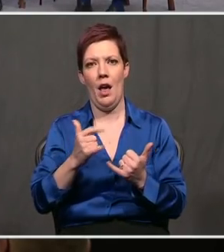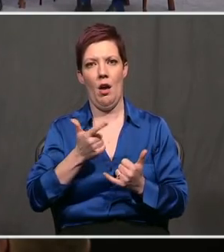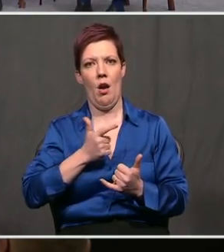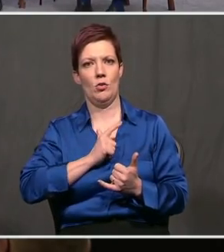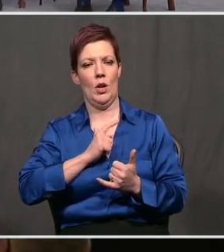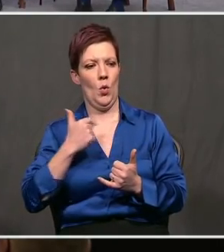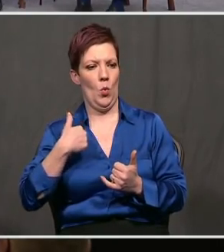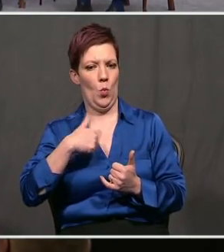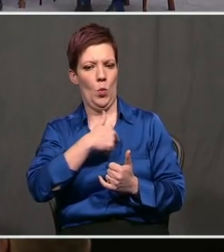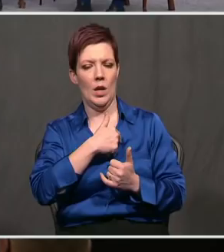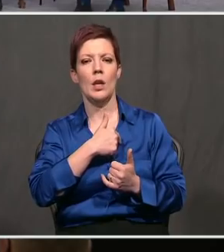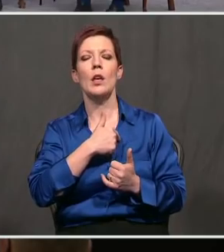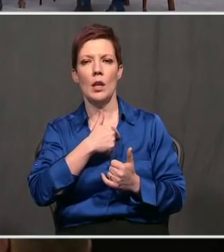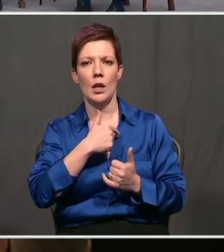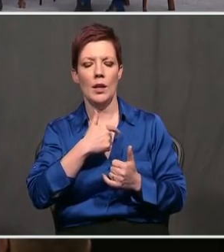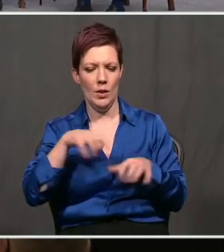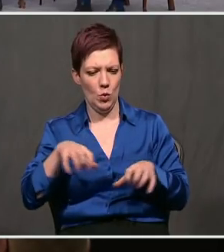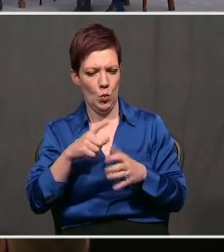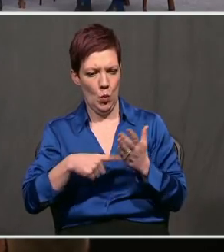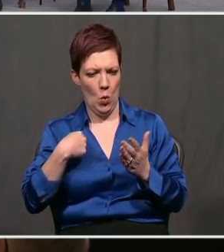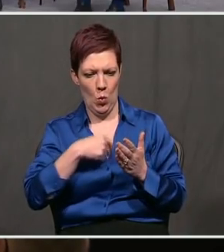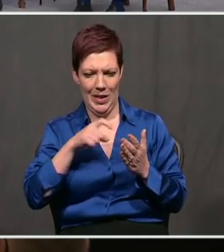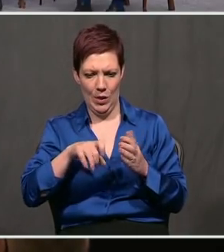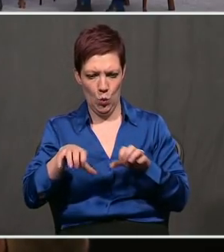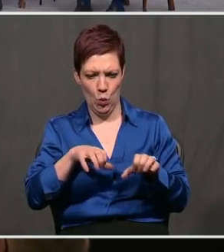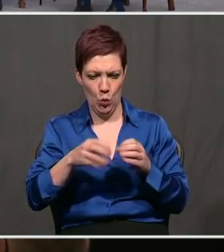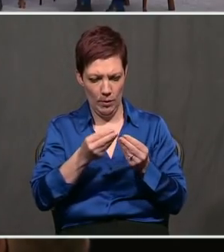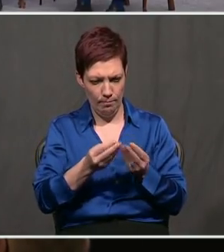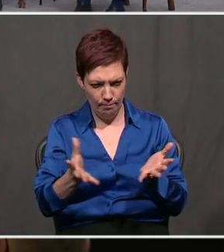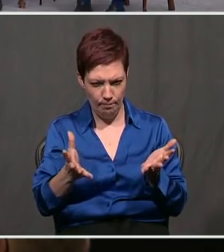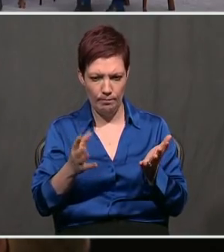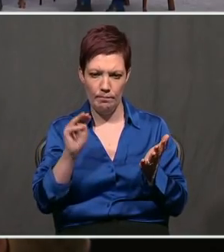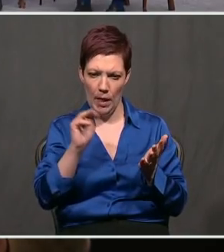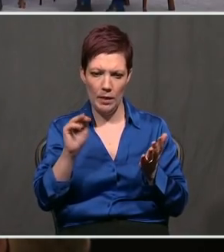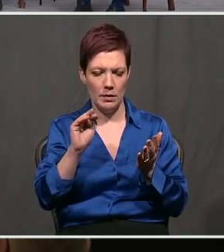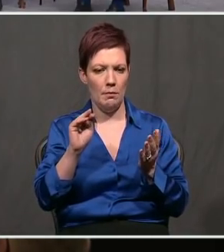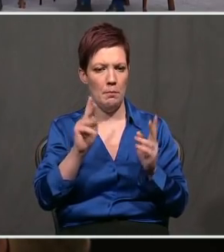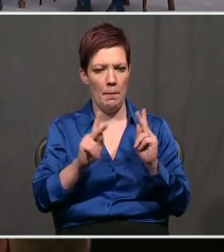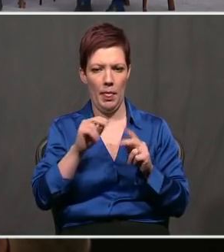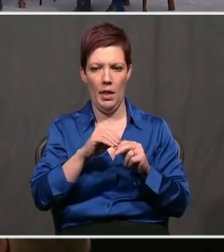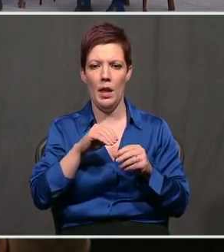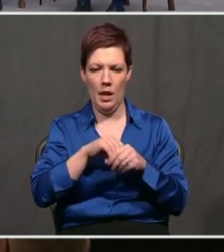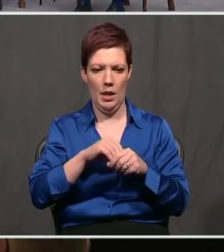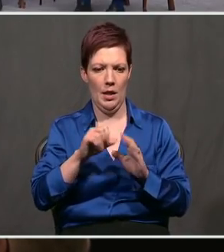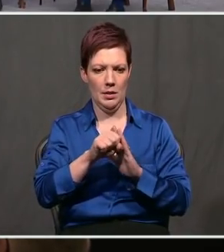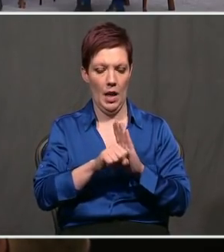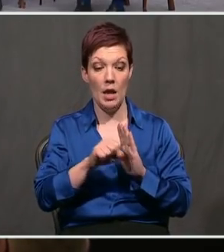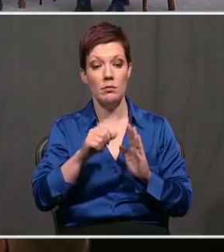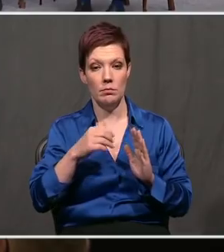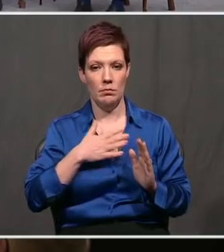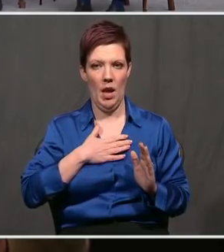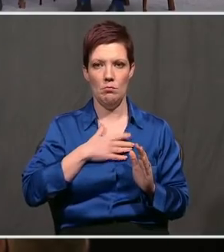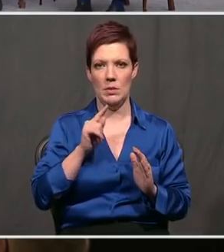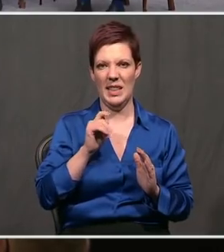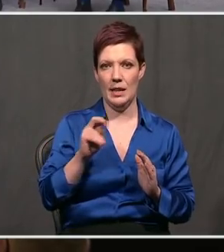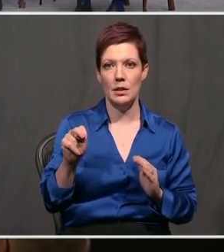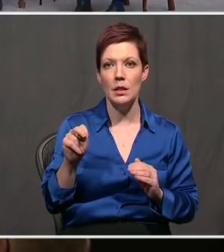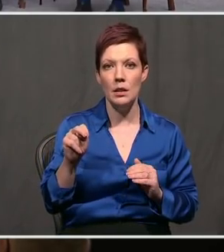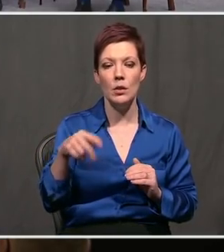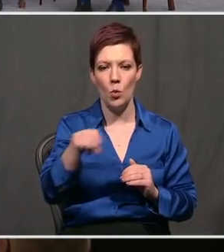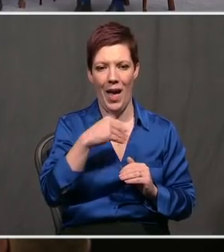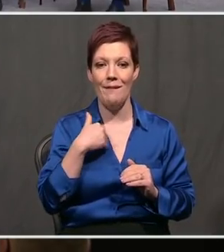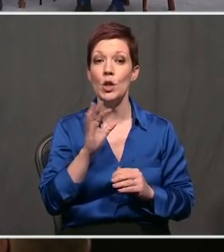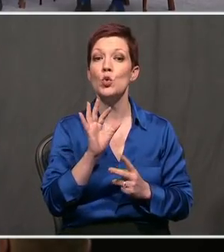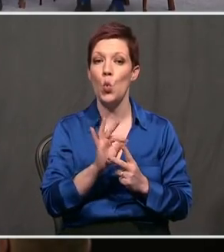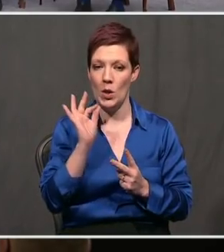what needs to be done to get it out to, in our case, the millions of Tennesseans that will have the choice to take this. We